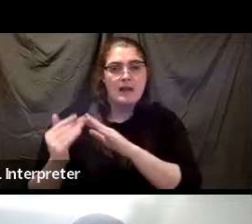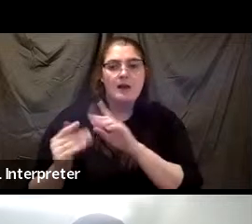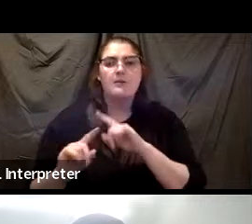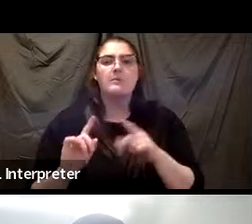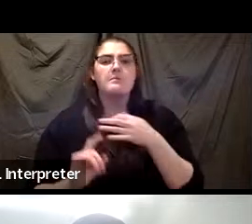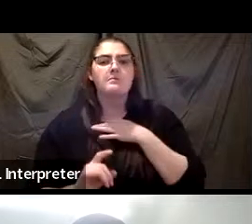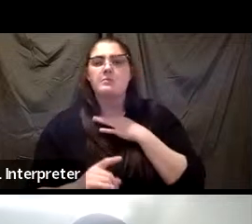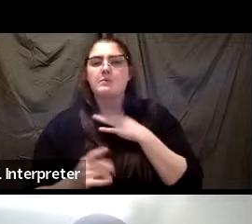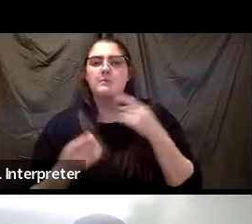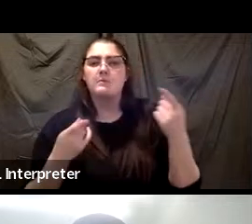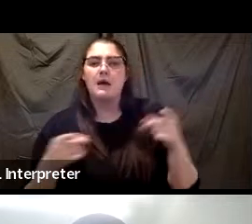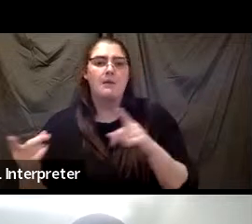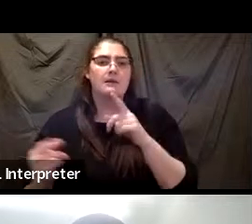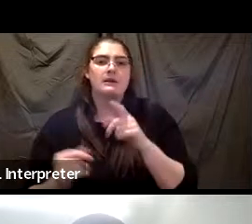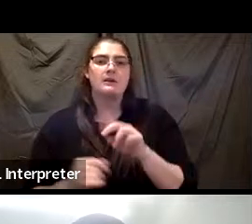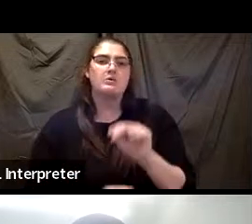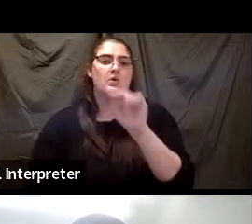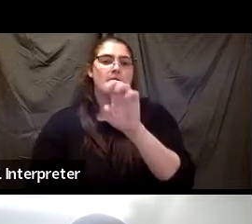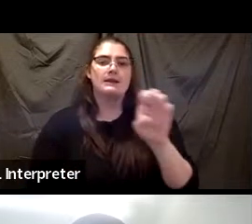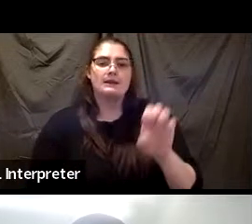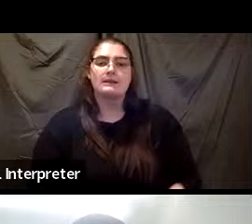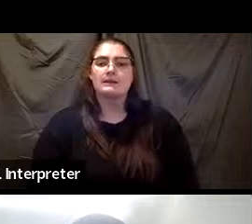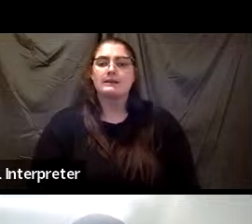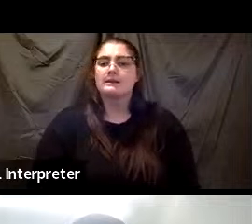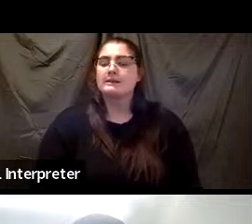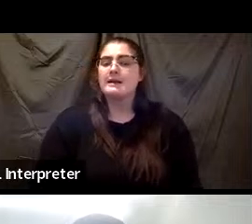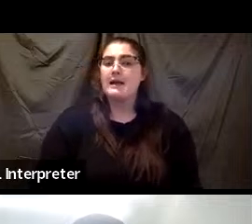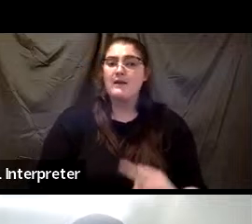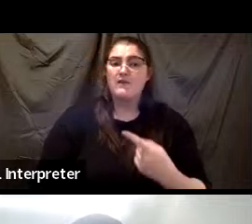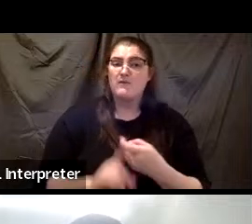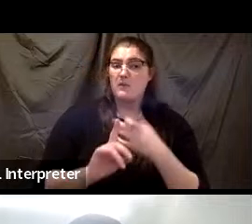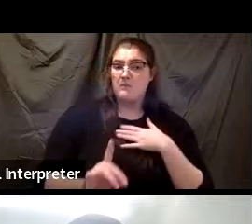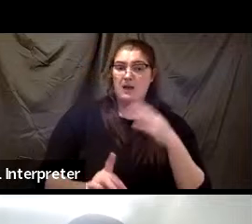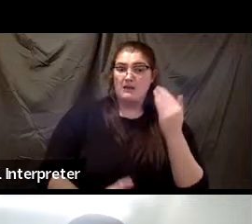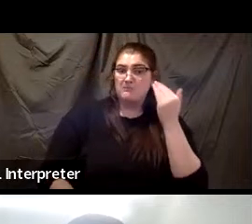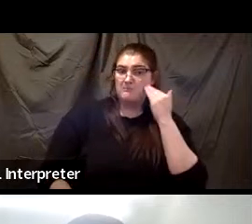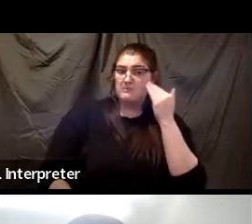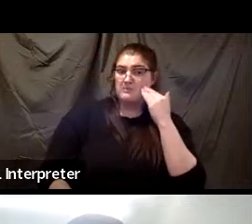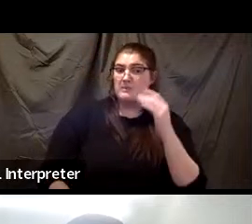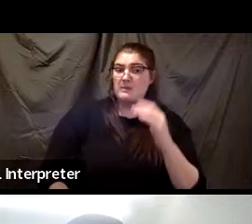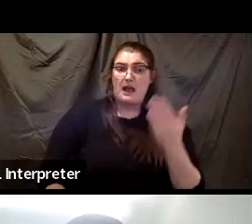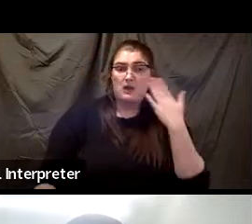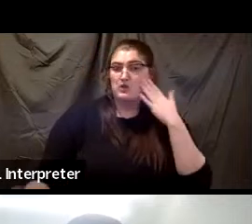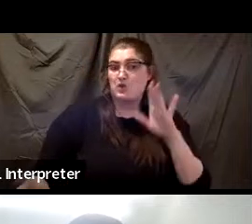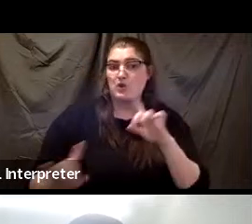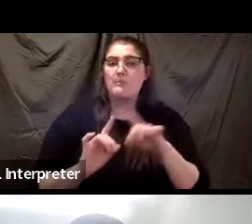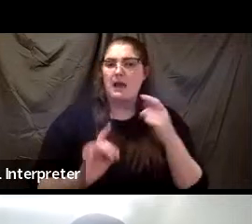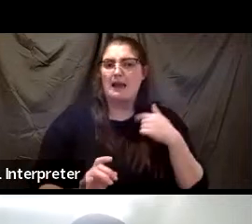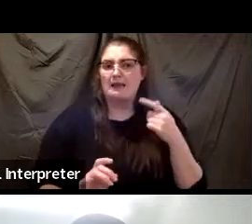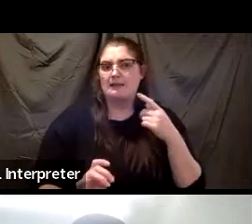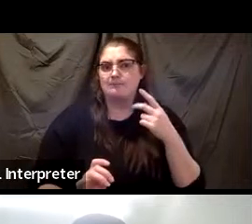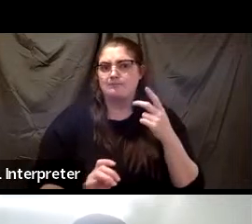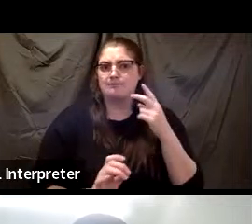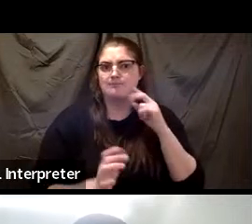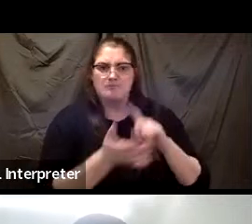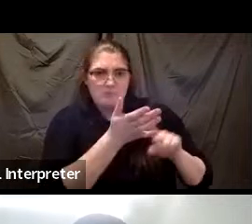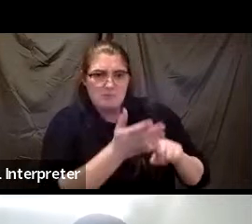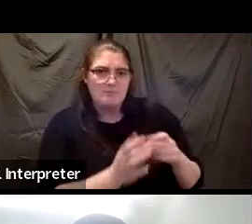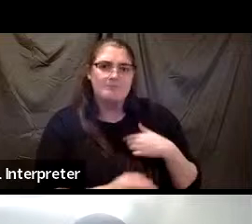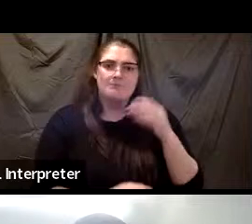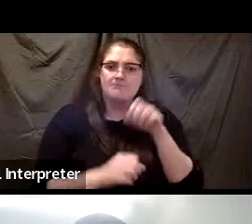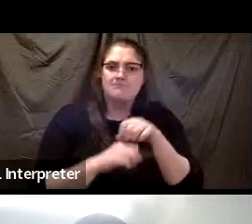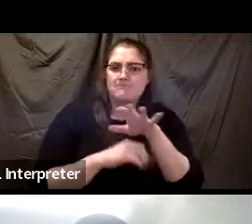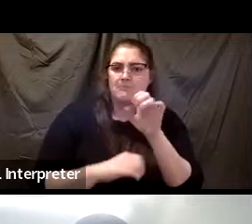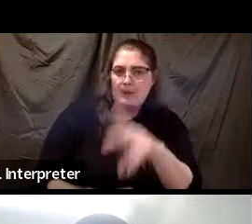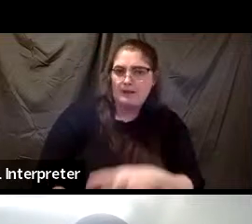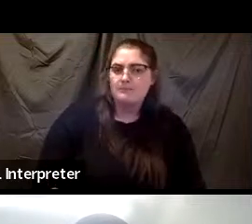us in Northeast. Not from my knowledge at the moment, but I can double check that for you. Okay, perfect. Do